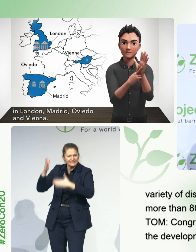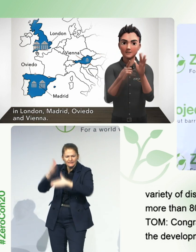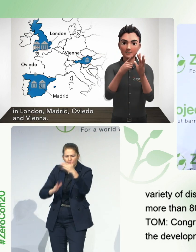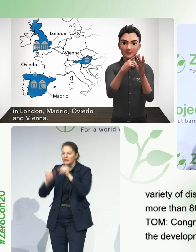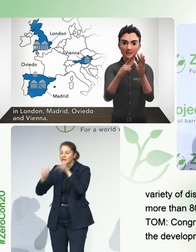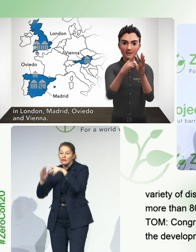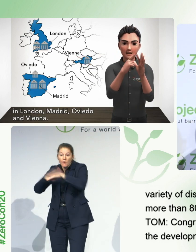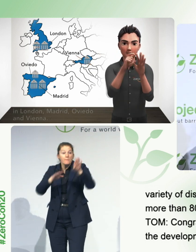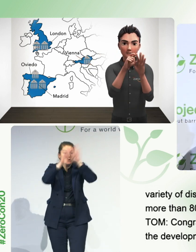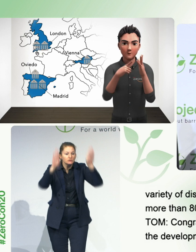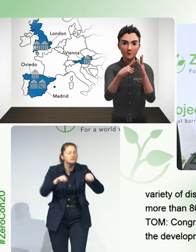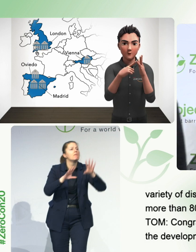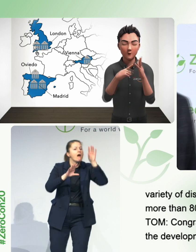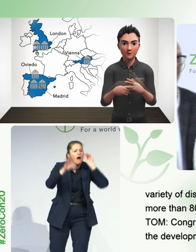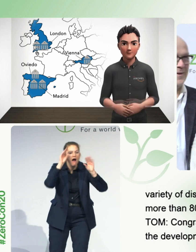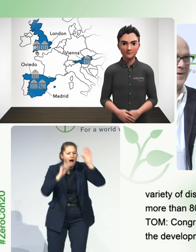museums independently.